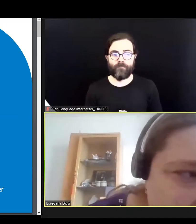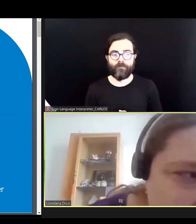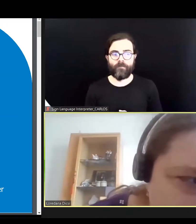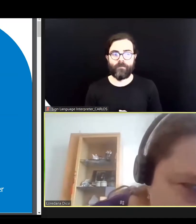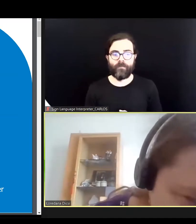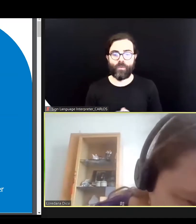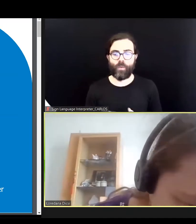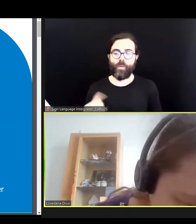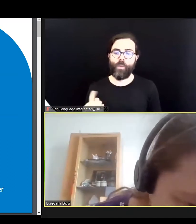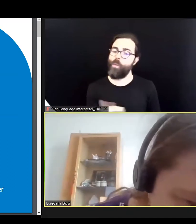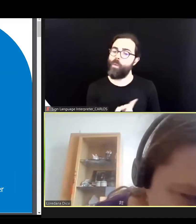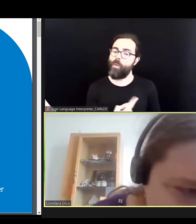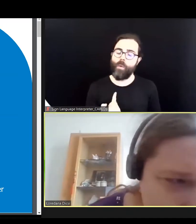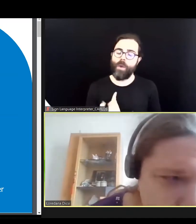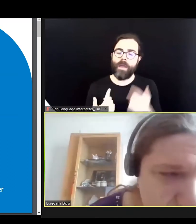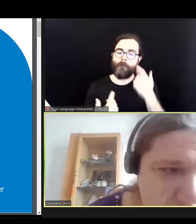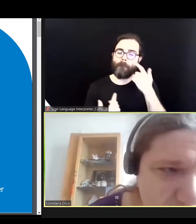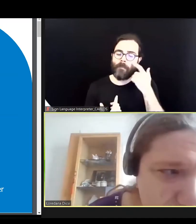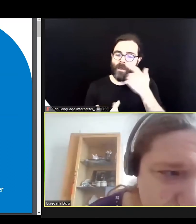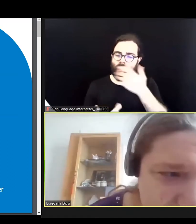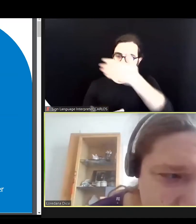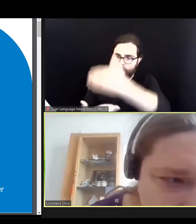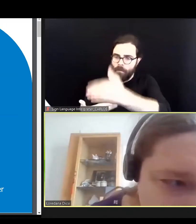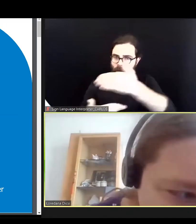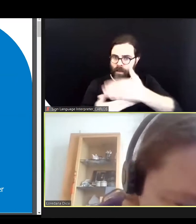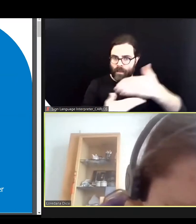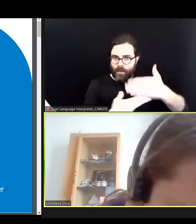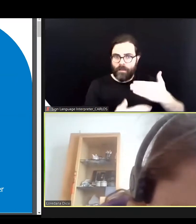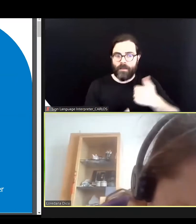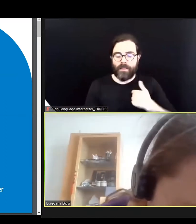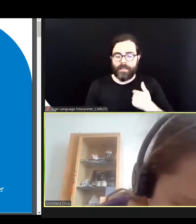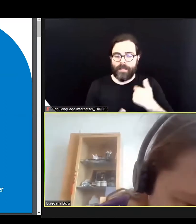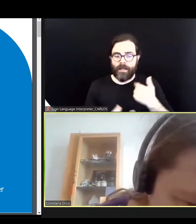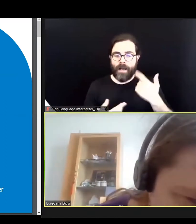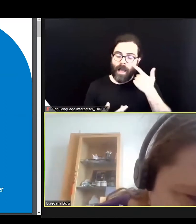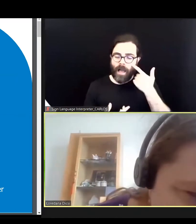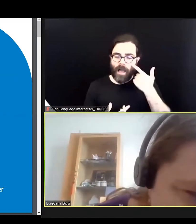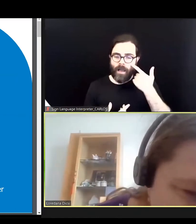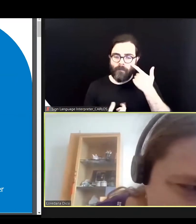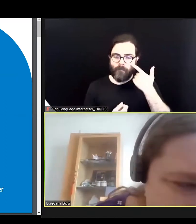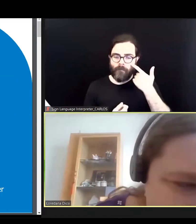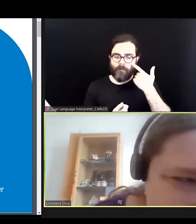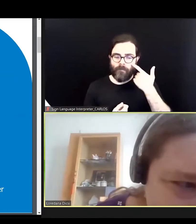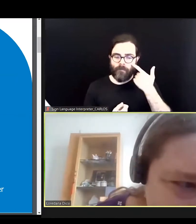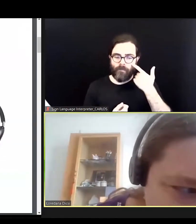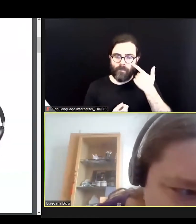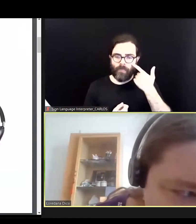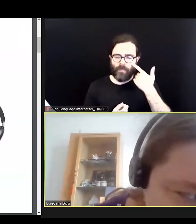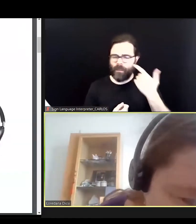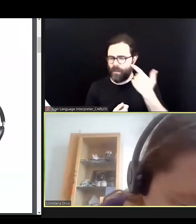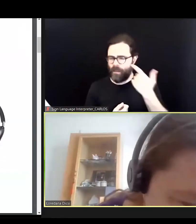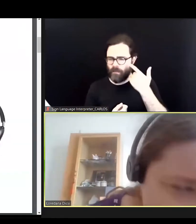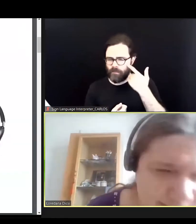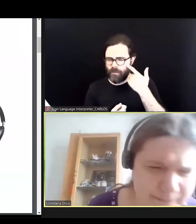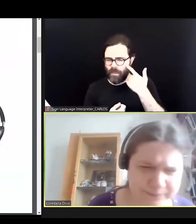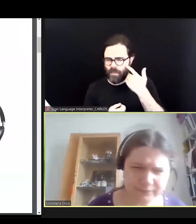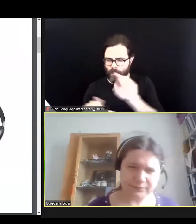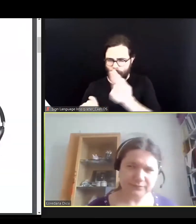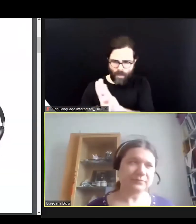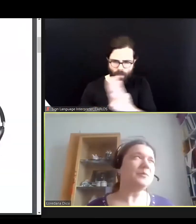we are confronted with. I'm trying, hopefully I managed to move the presentation.